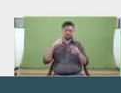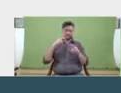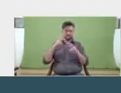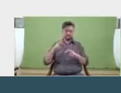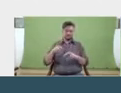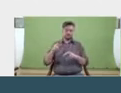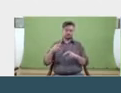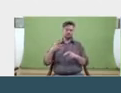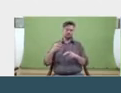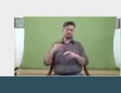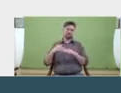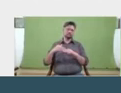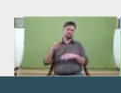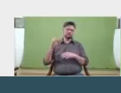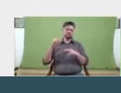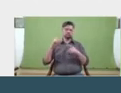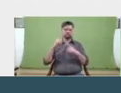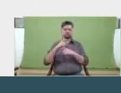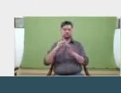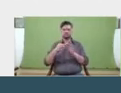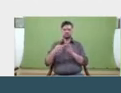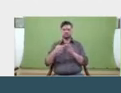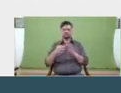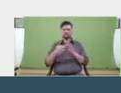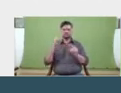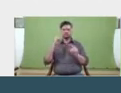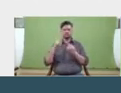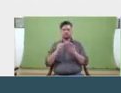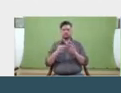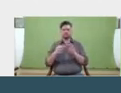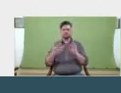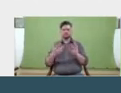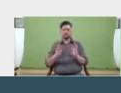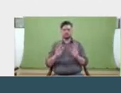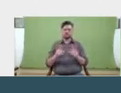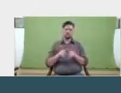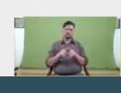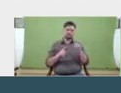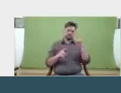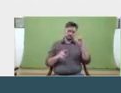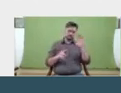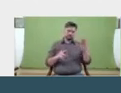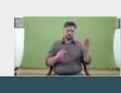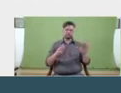agreement agreement system than not only of course english but also you know hindi or tamilans languages as such